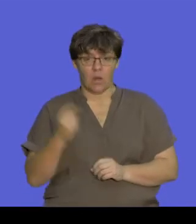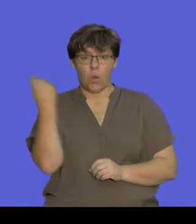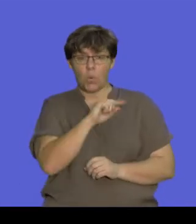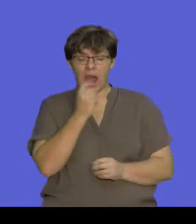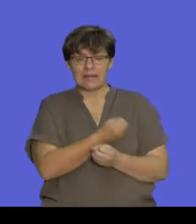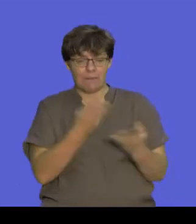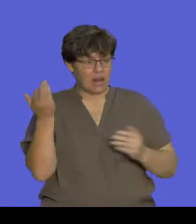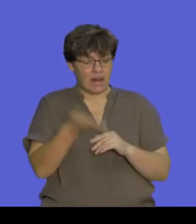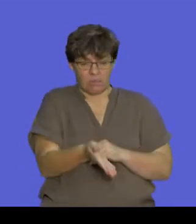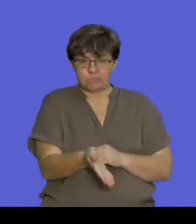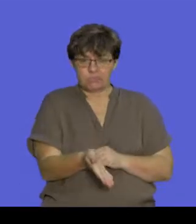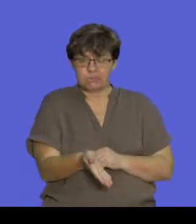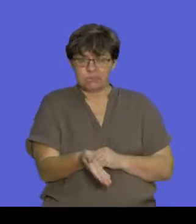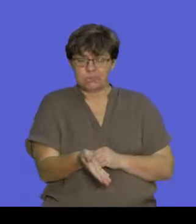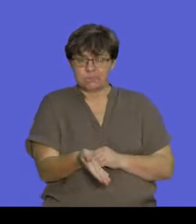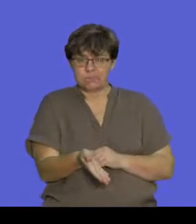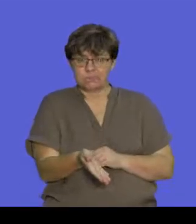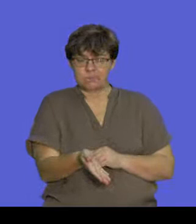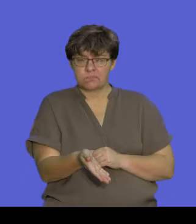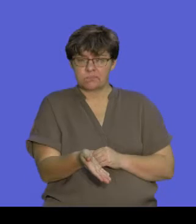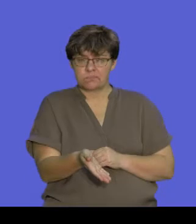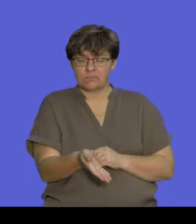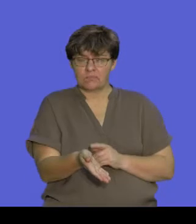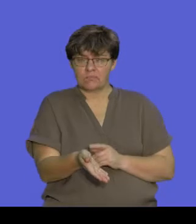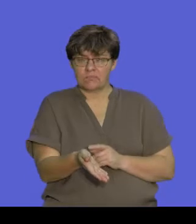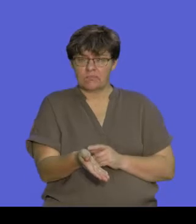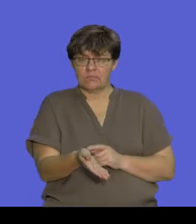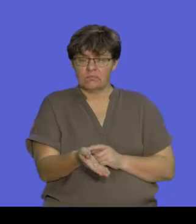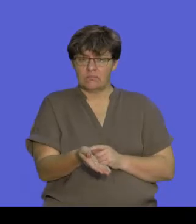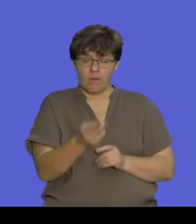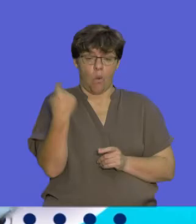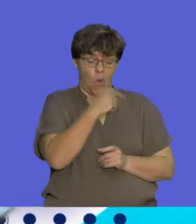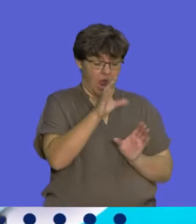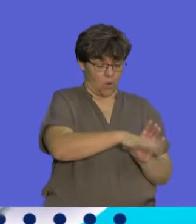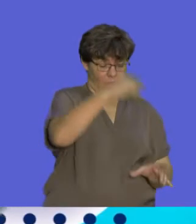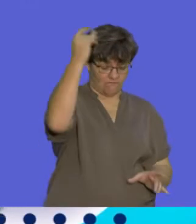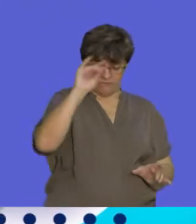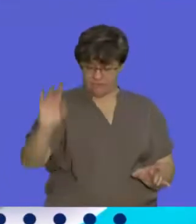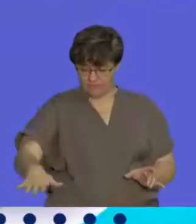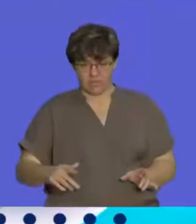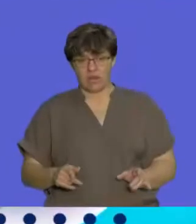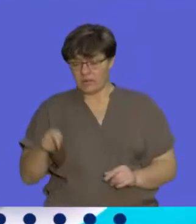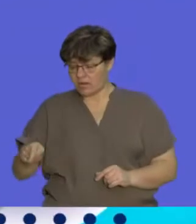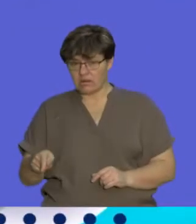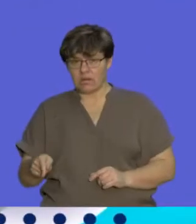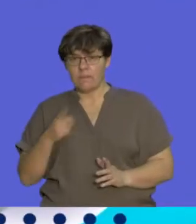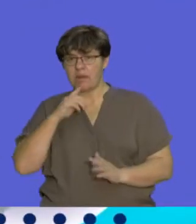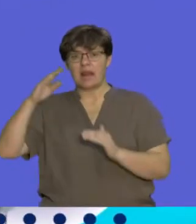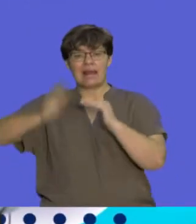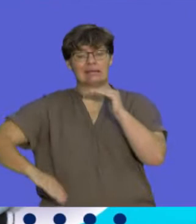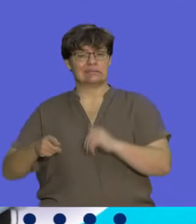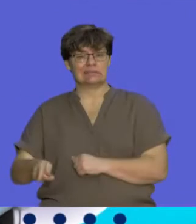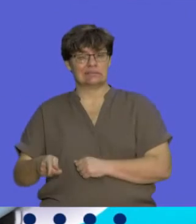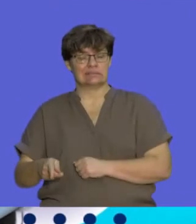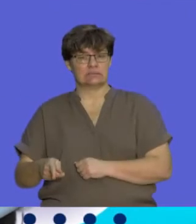are left? Well, if I didn't put the white sock that I took out back, then I've got one less white sock. So